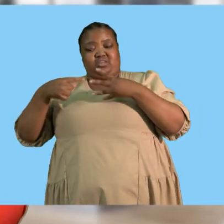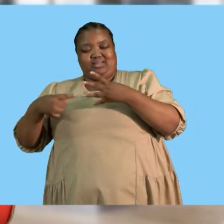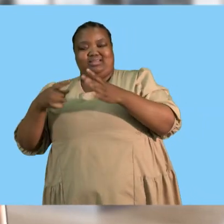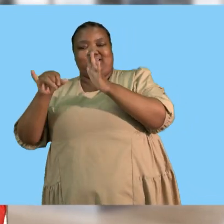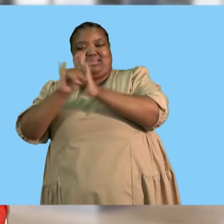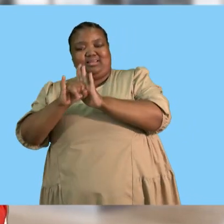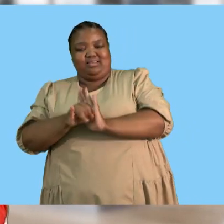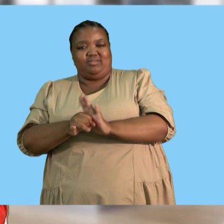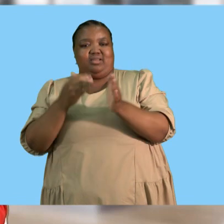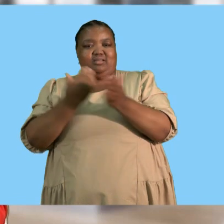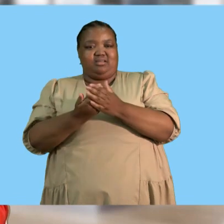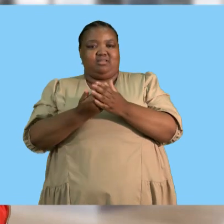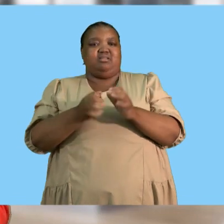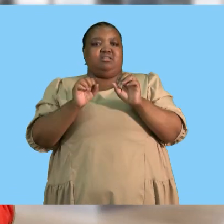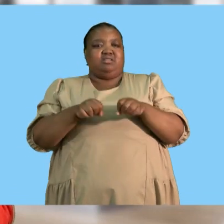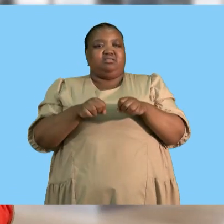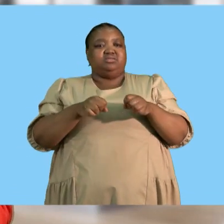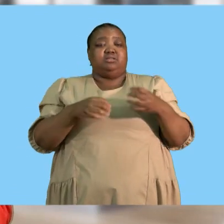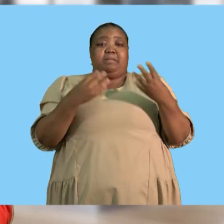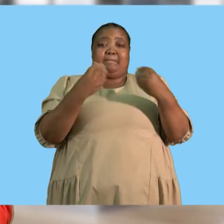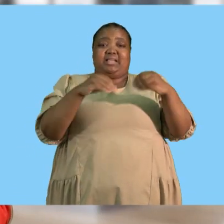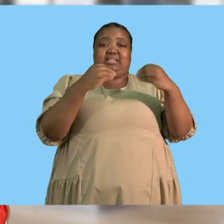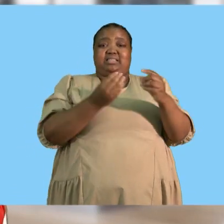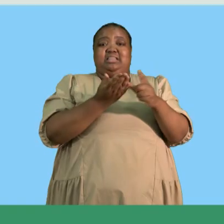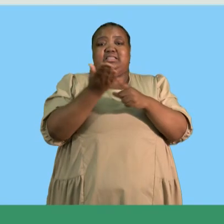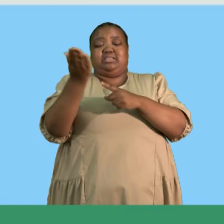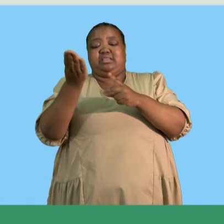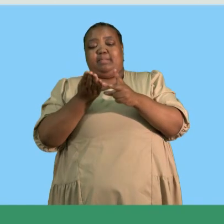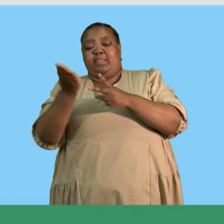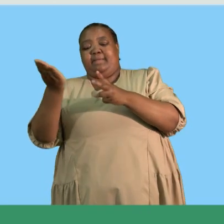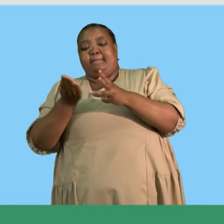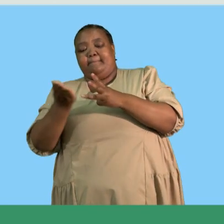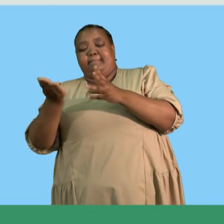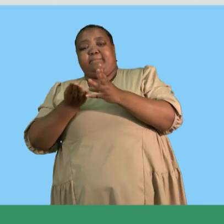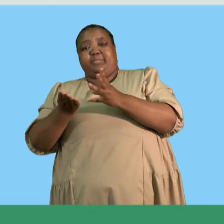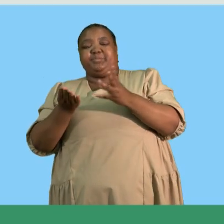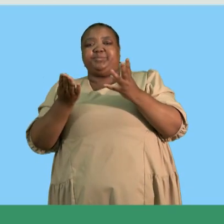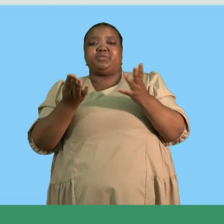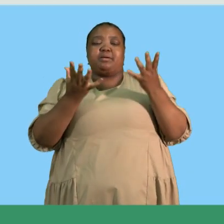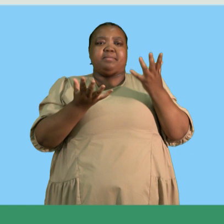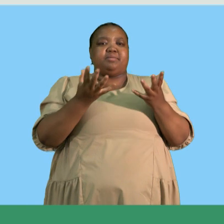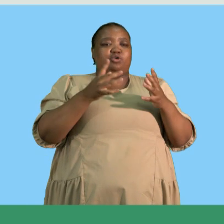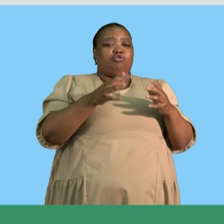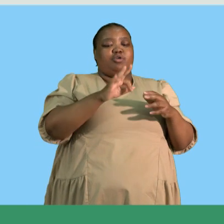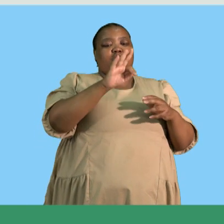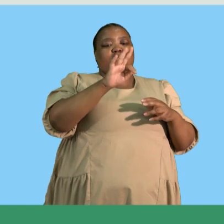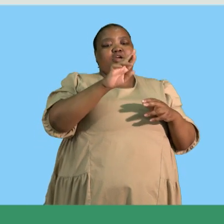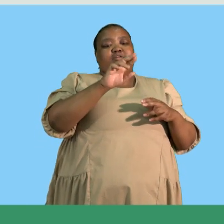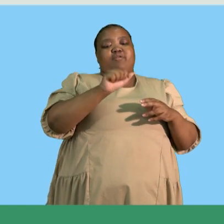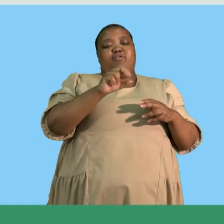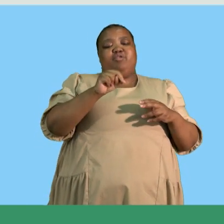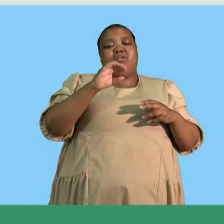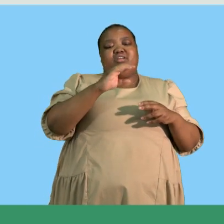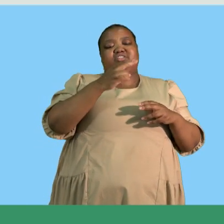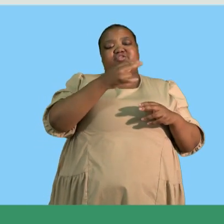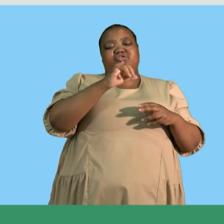the characteristics. When we talk about avenues, it is possible that you might confuse a franchisor